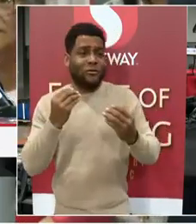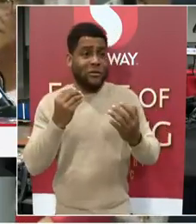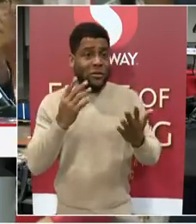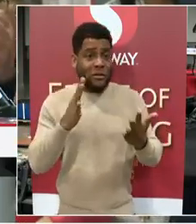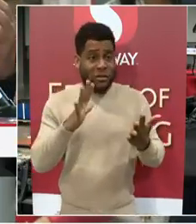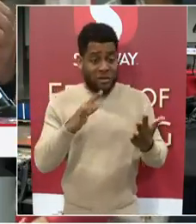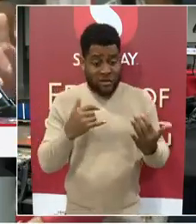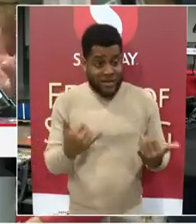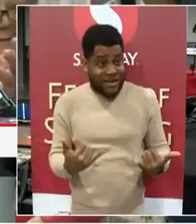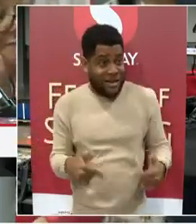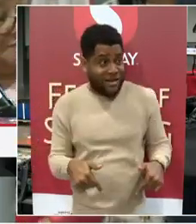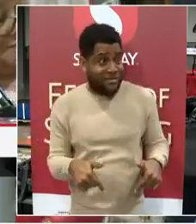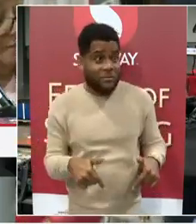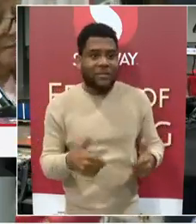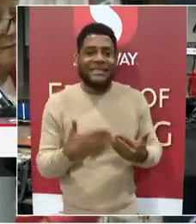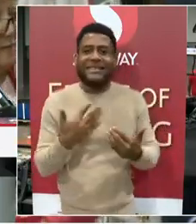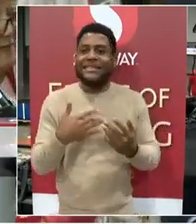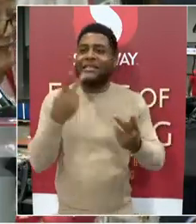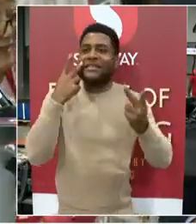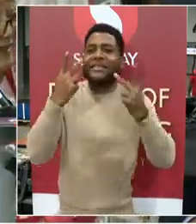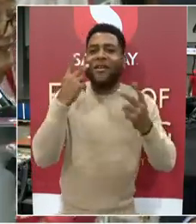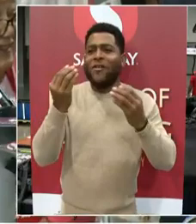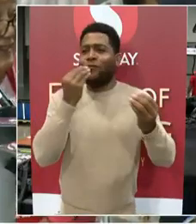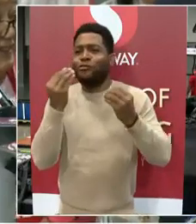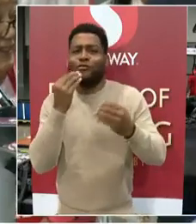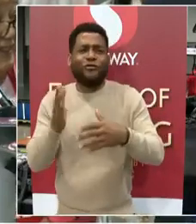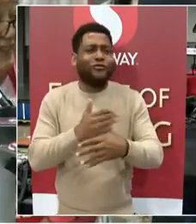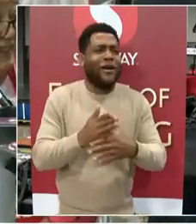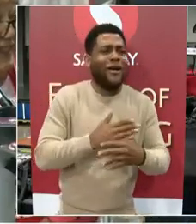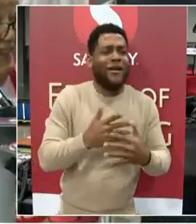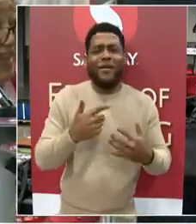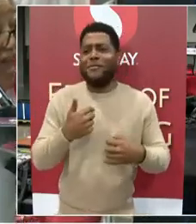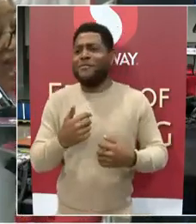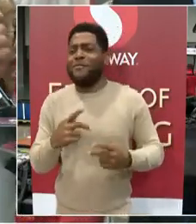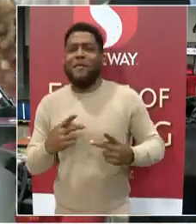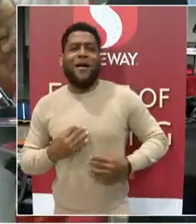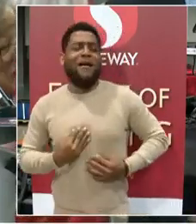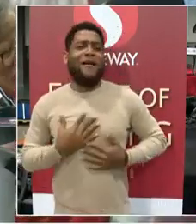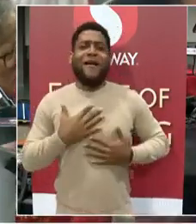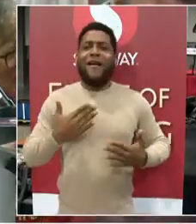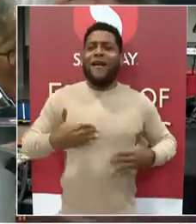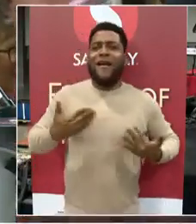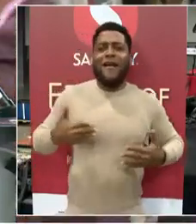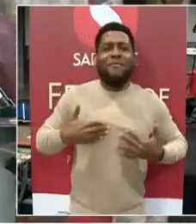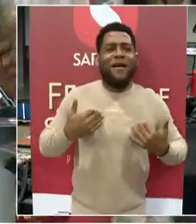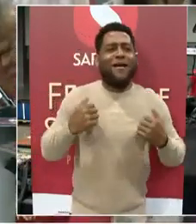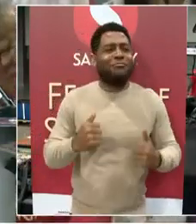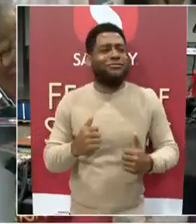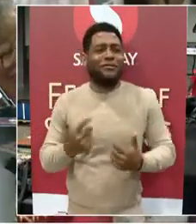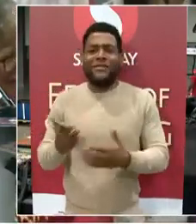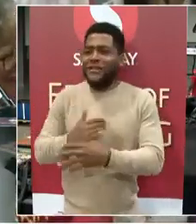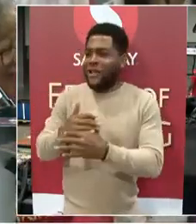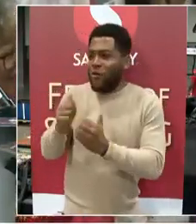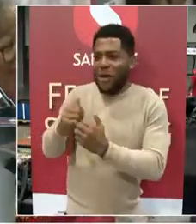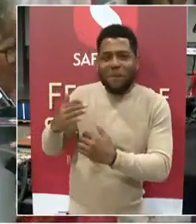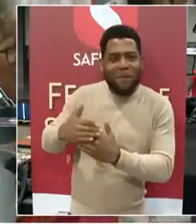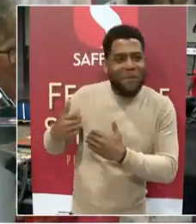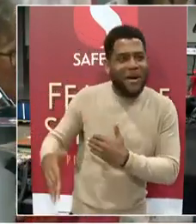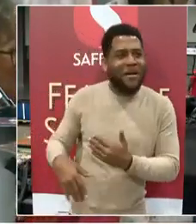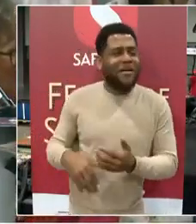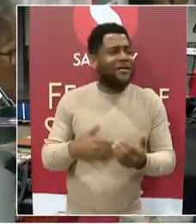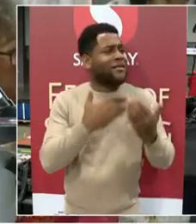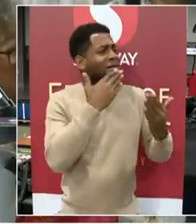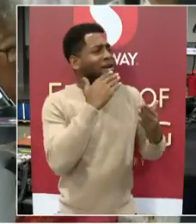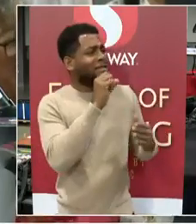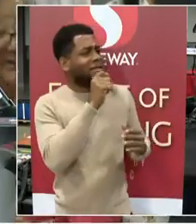of sharing where so many people have come together to try to help their neighbors. Thanks to Safeway, thanks to the